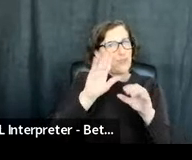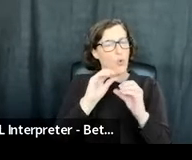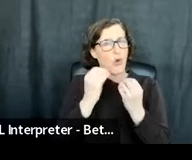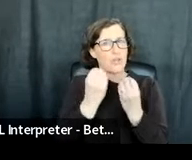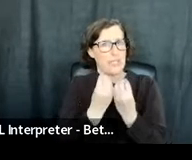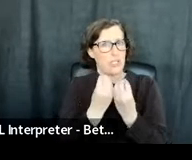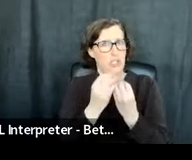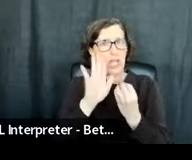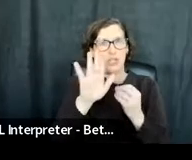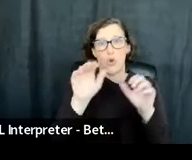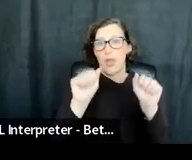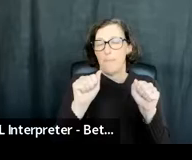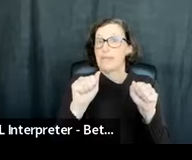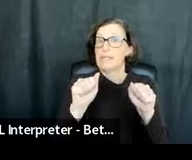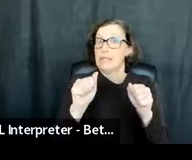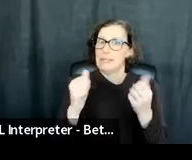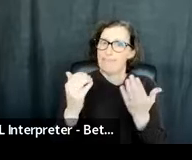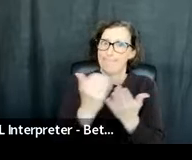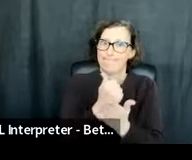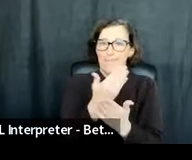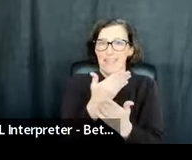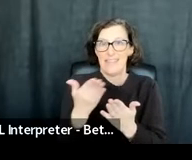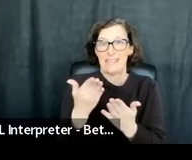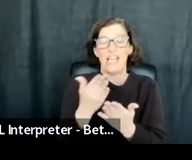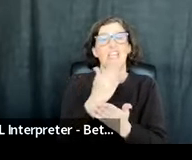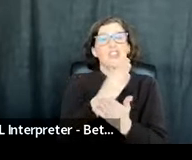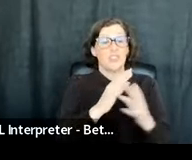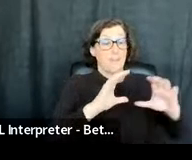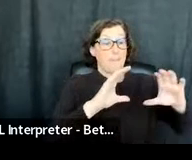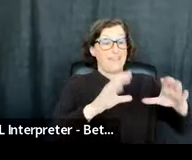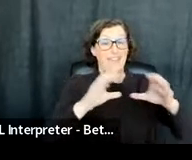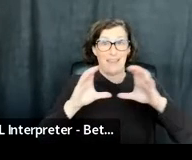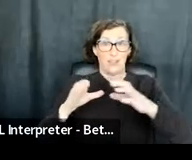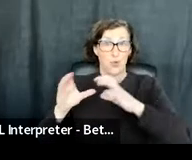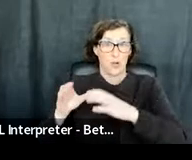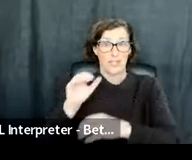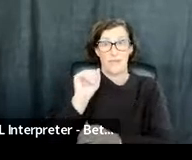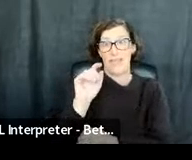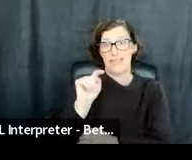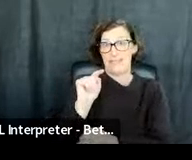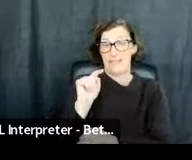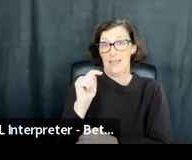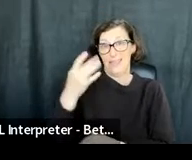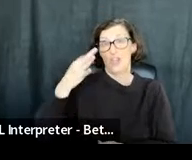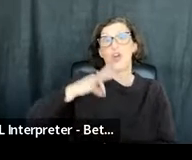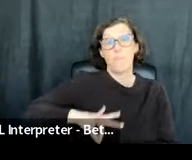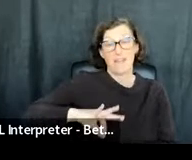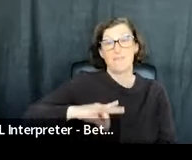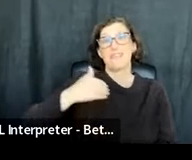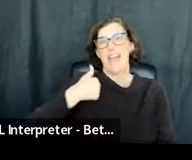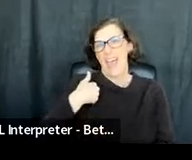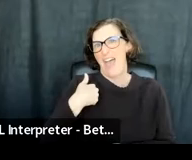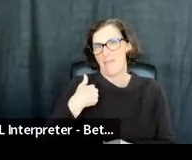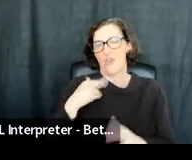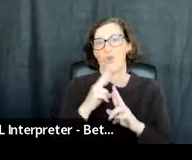and your ability to get these things, there are certain categories of assistive technology that are beneficial to have a copy